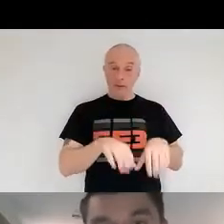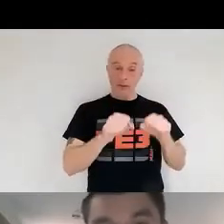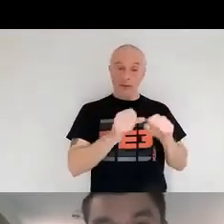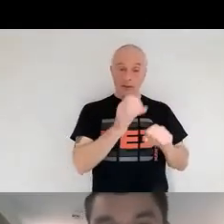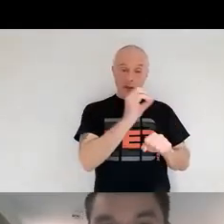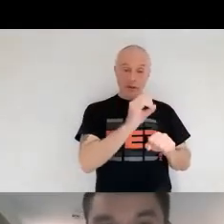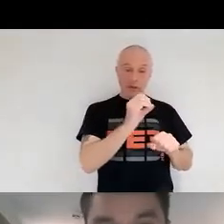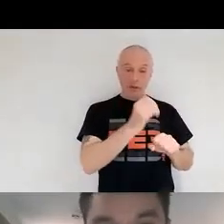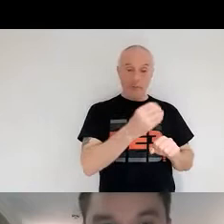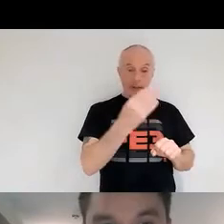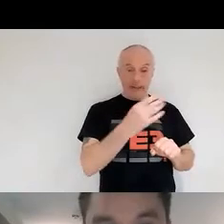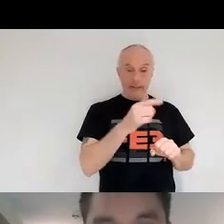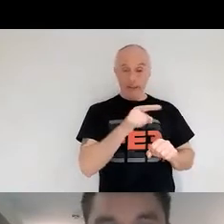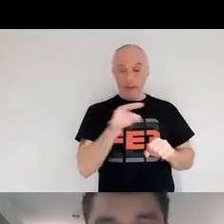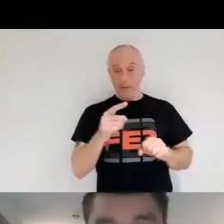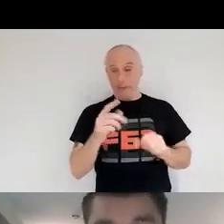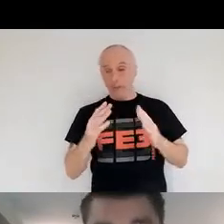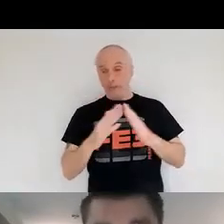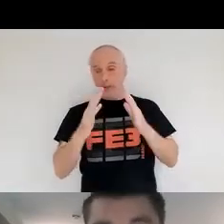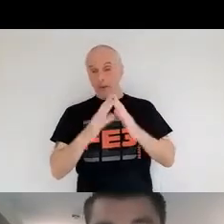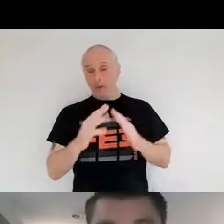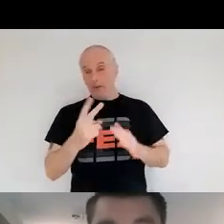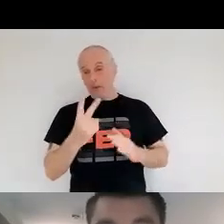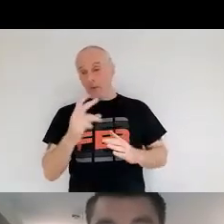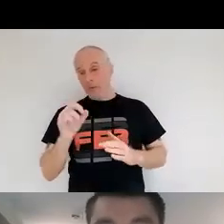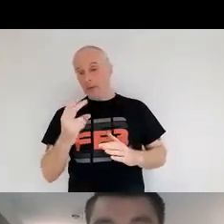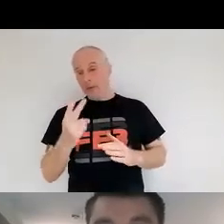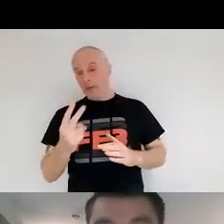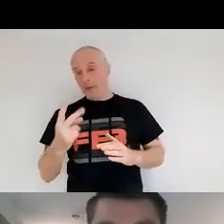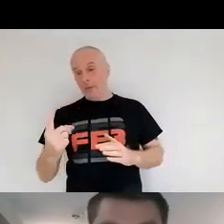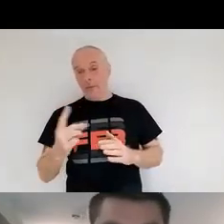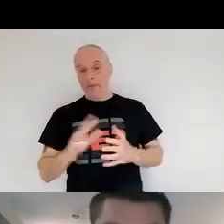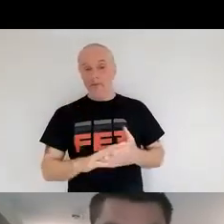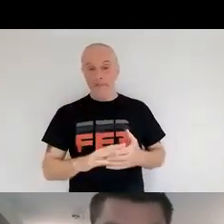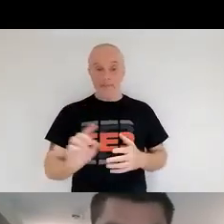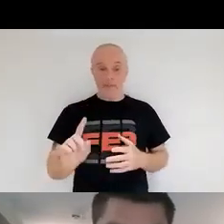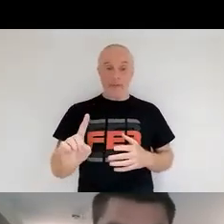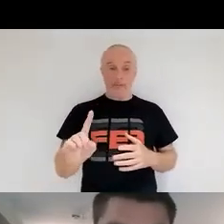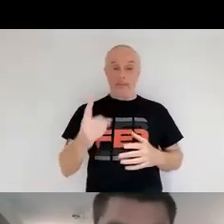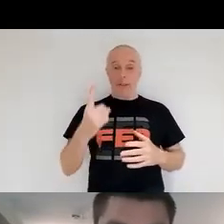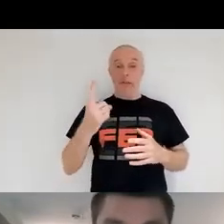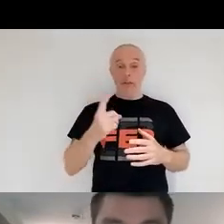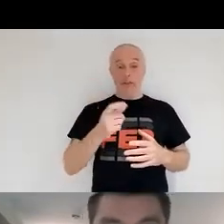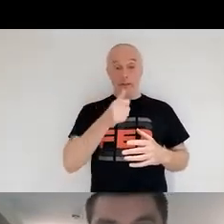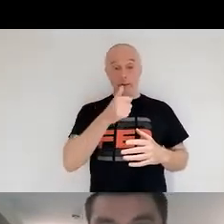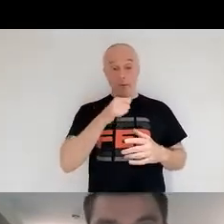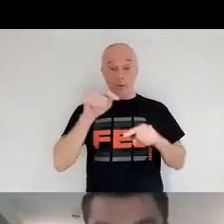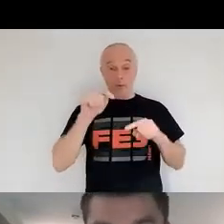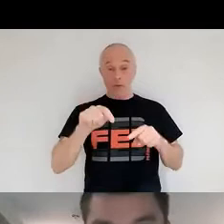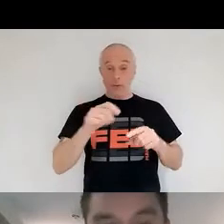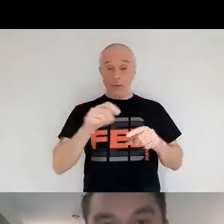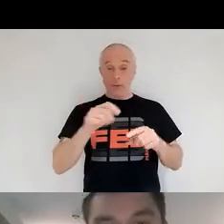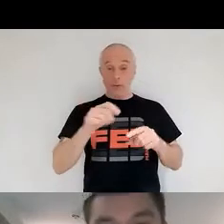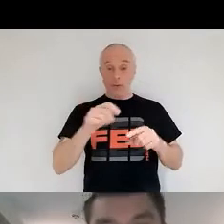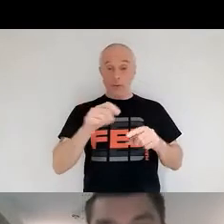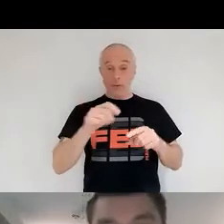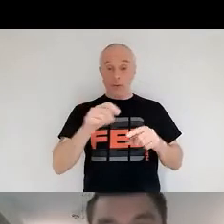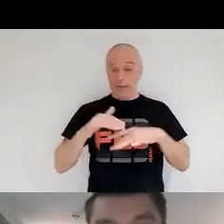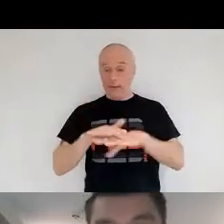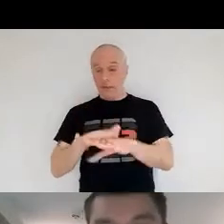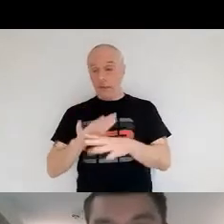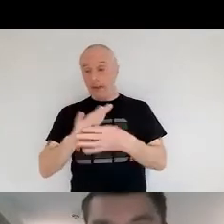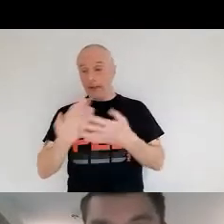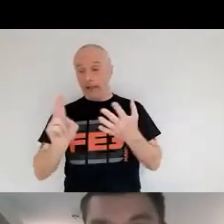March of 2021. This was the first use of gas containing any hydrogen since